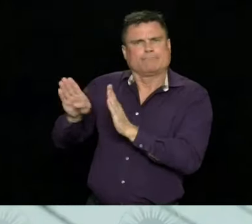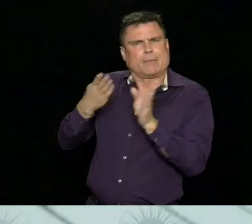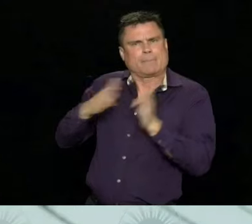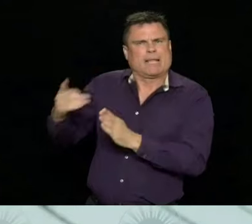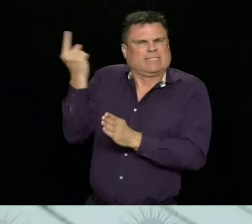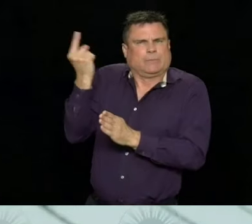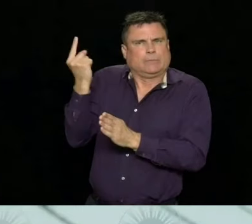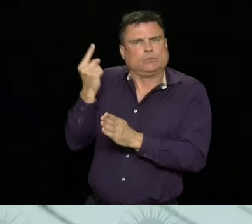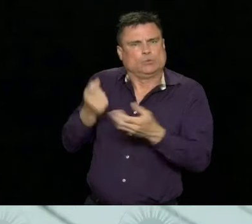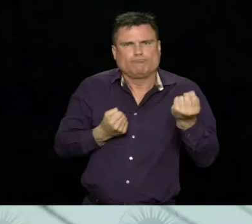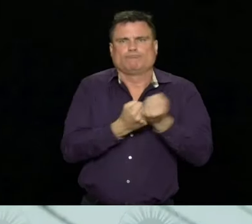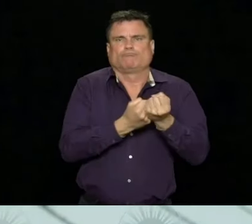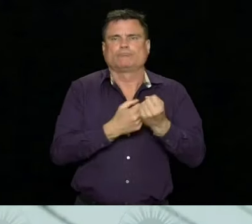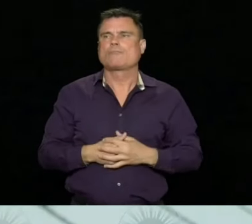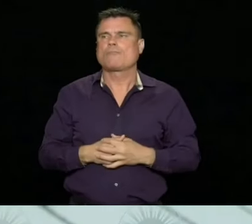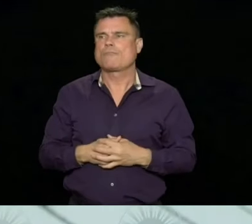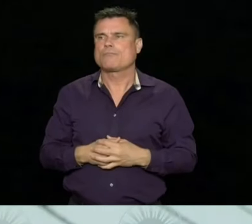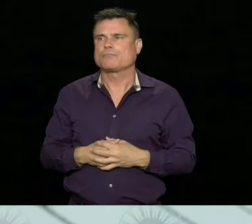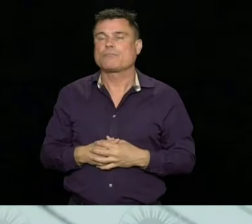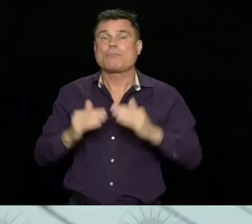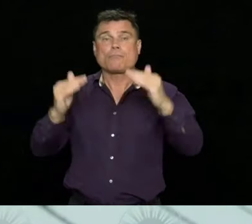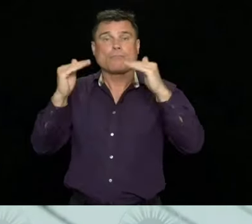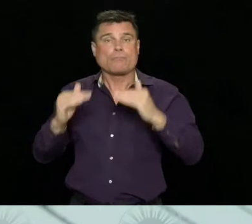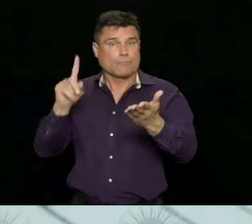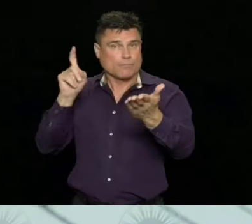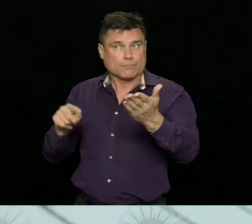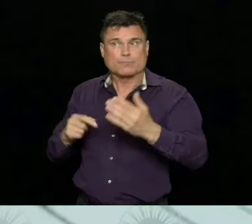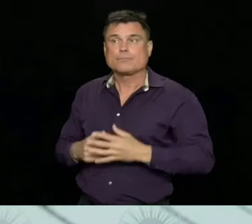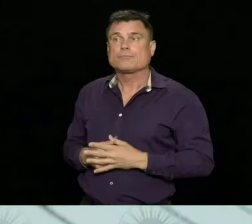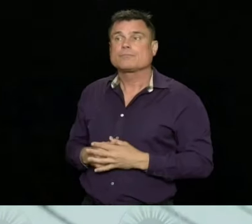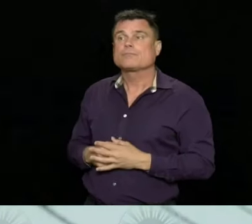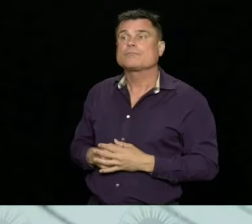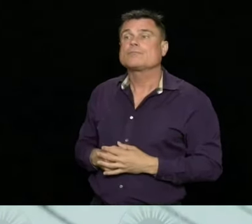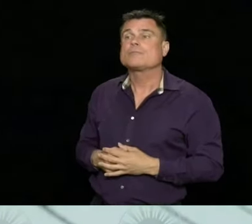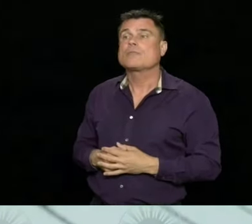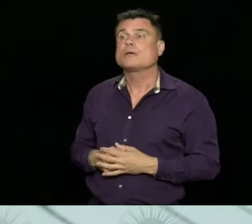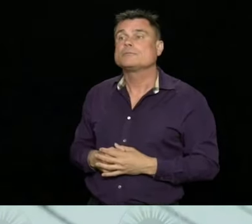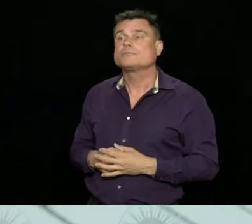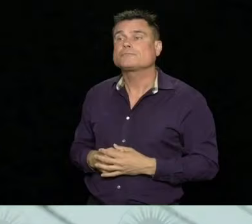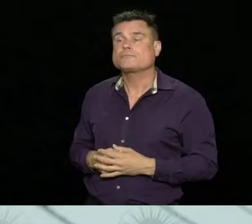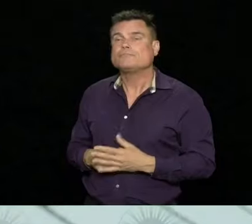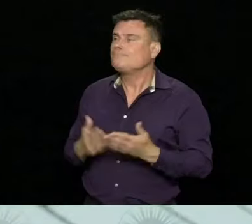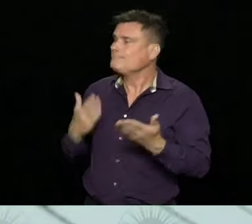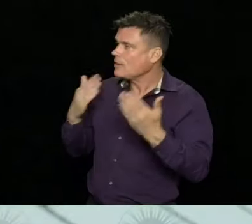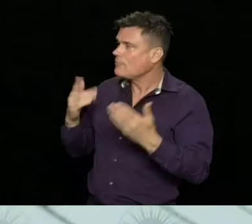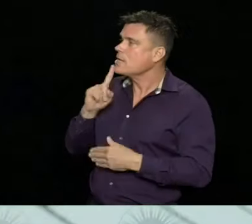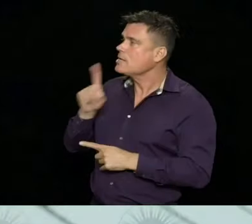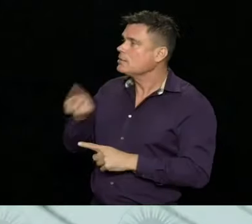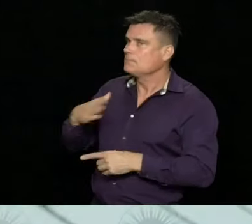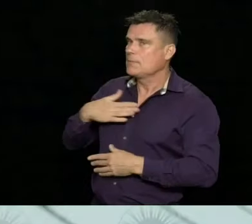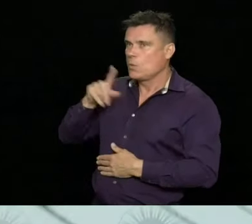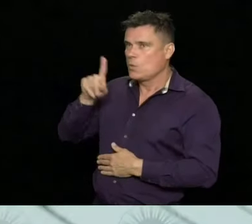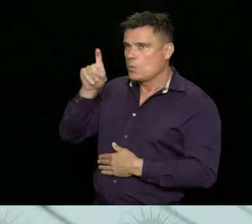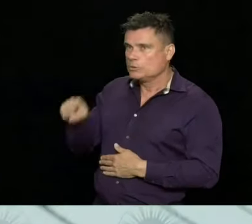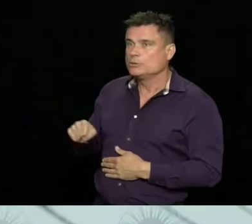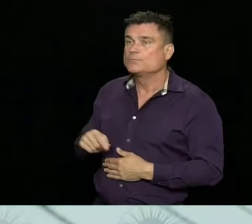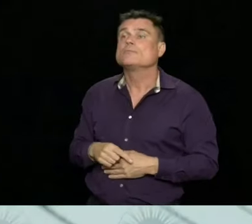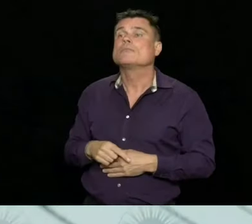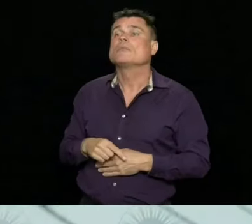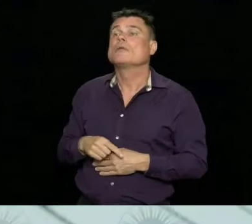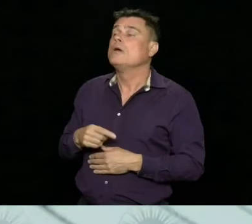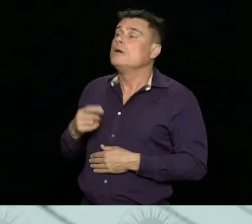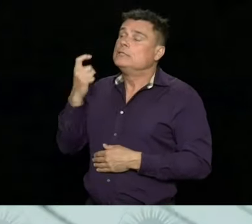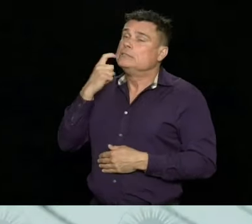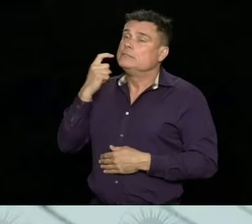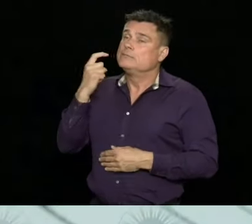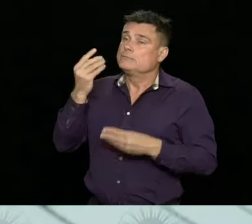Hi, Minister. Thanks so much for taking my question. With the announcement of the pay boost for frontline health and social service